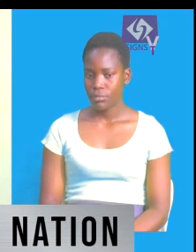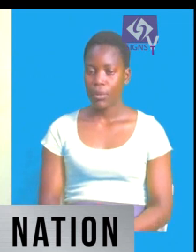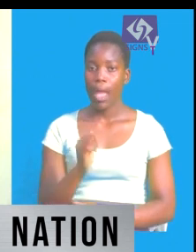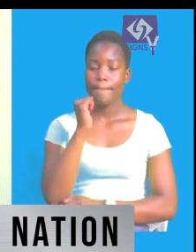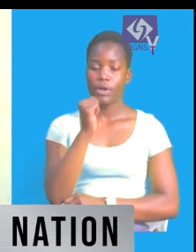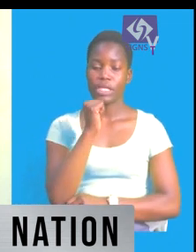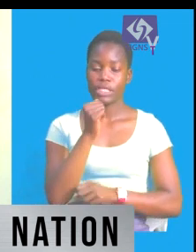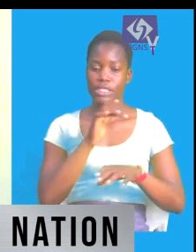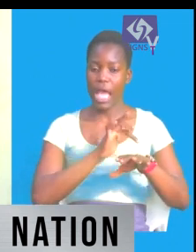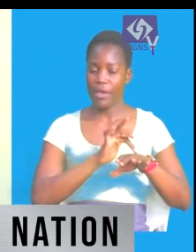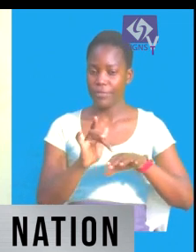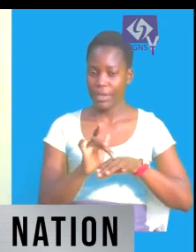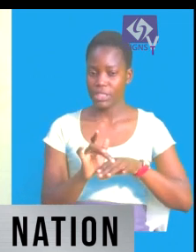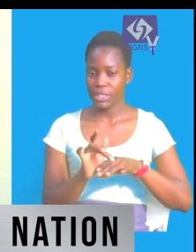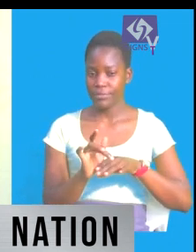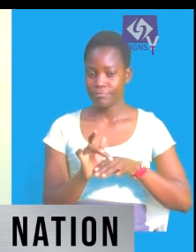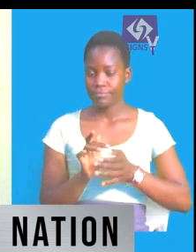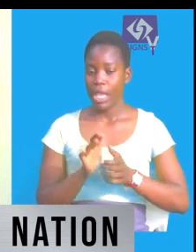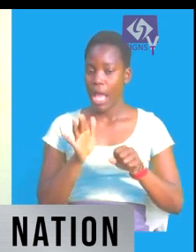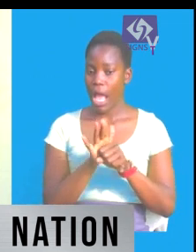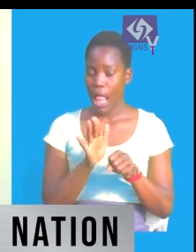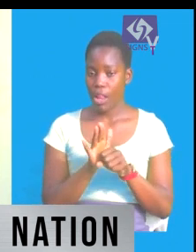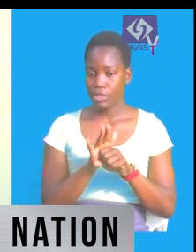affects so much than